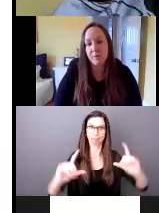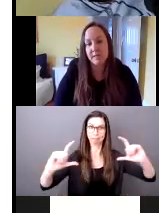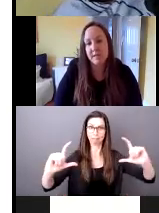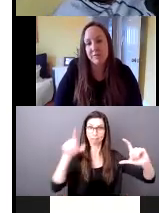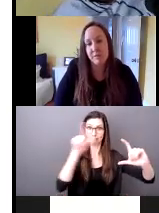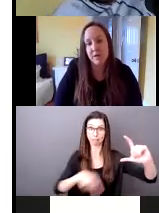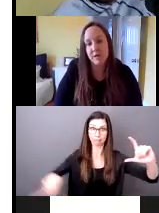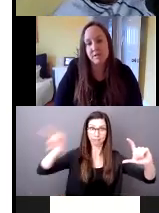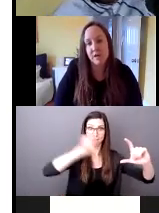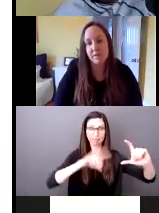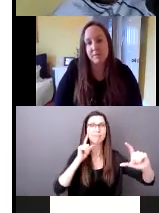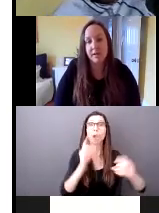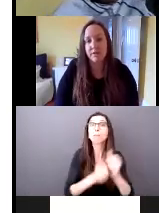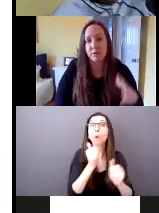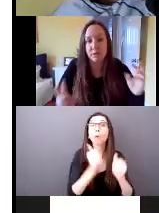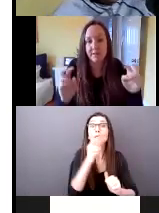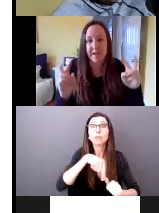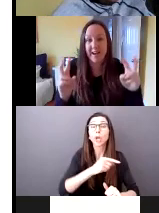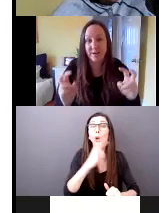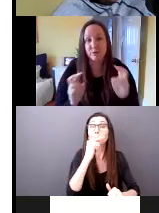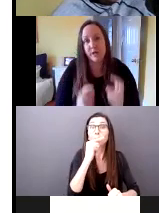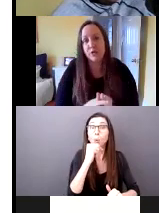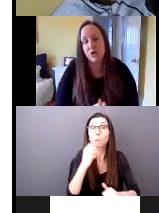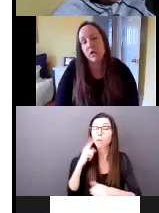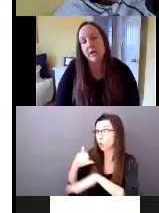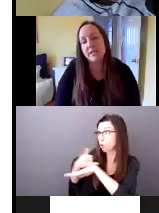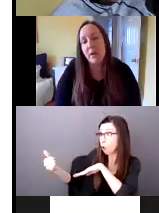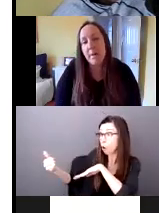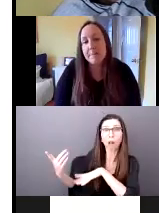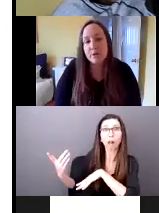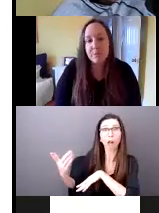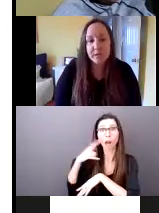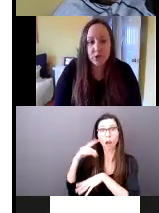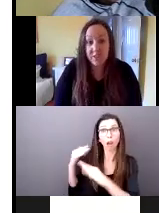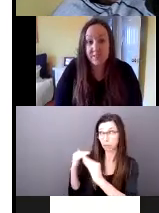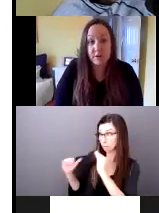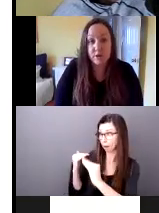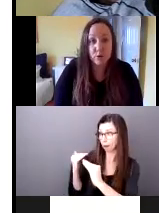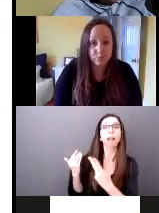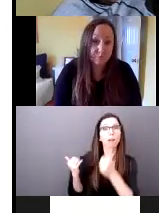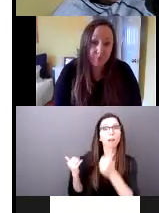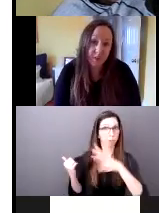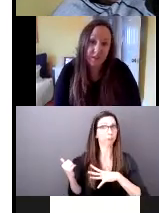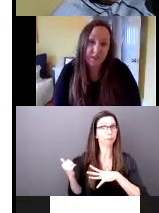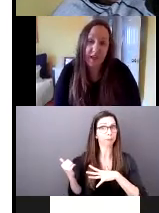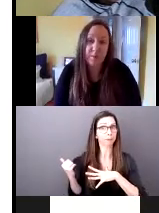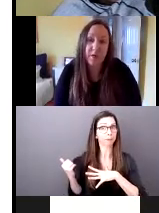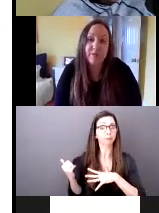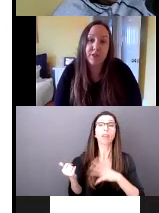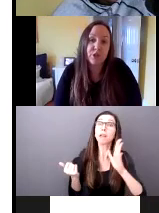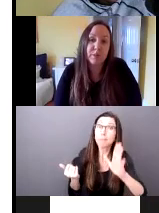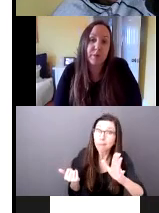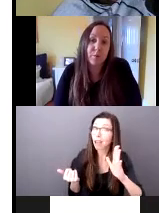get predominantly females and those within that adult range calling us, but there's a big chunk of unknown because it can